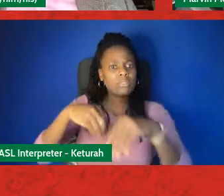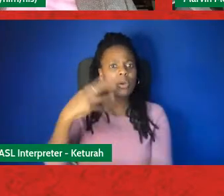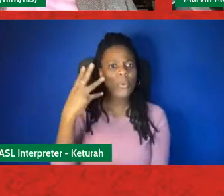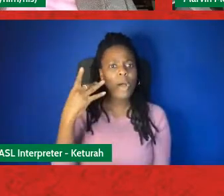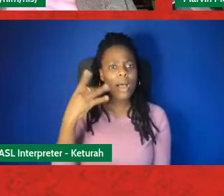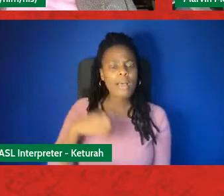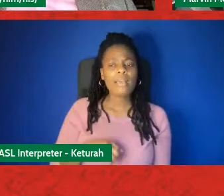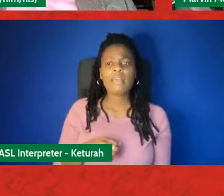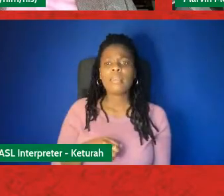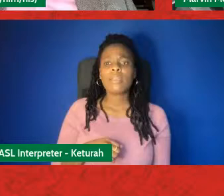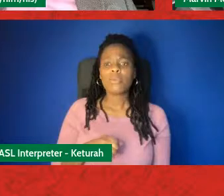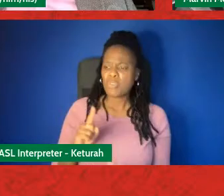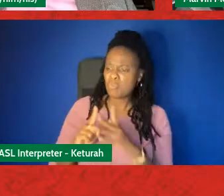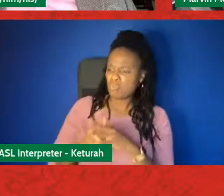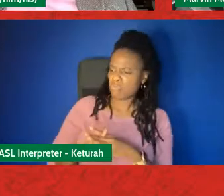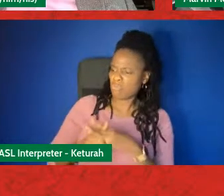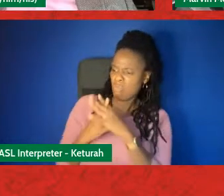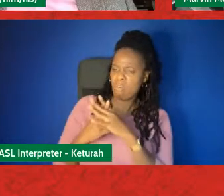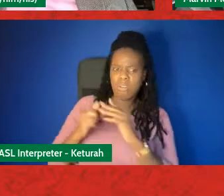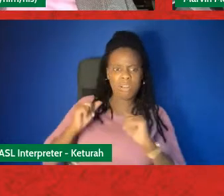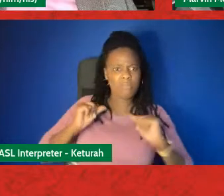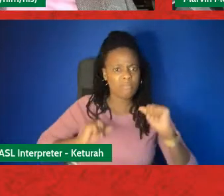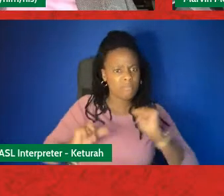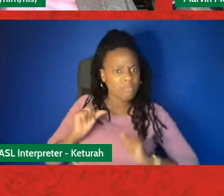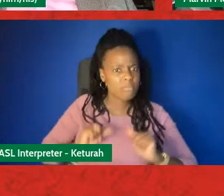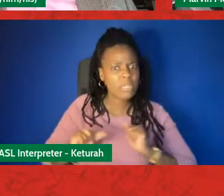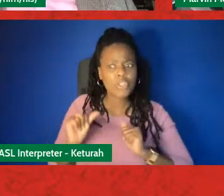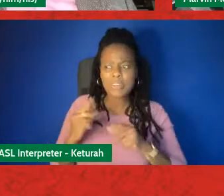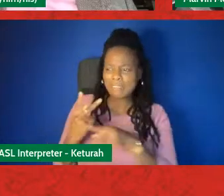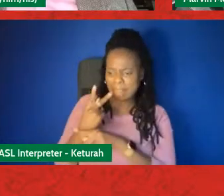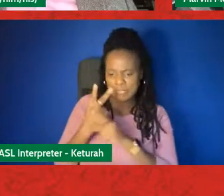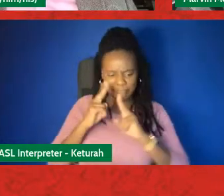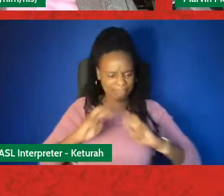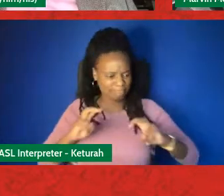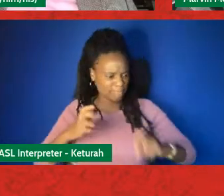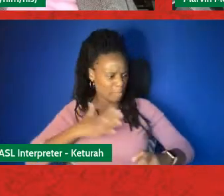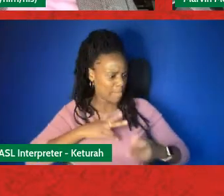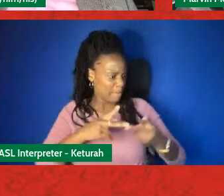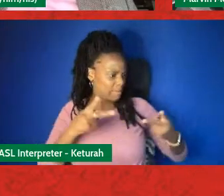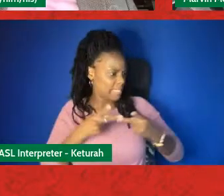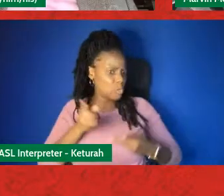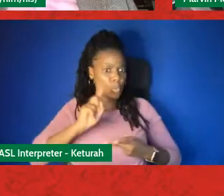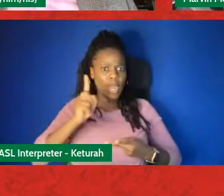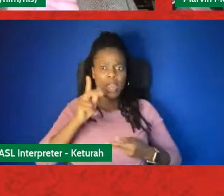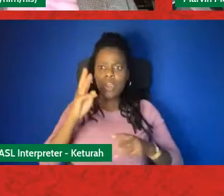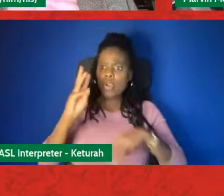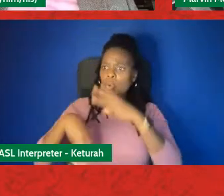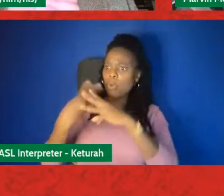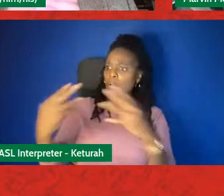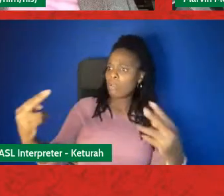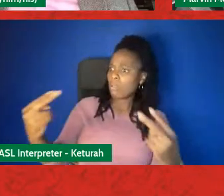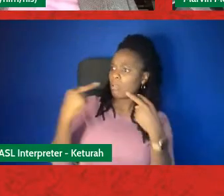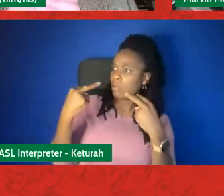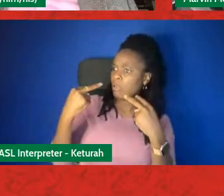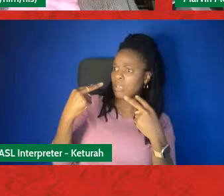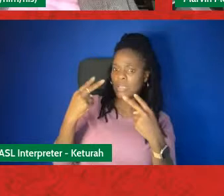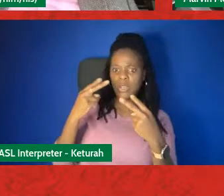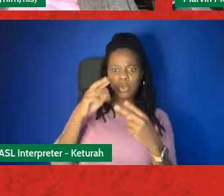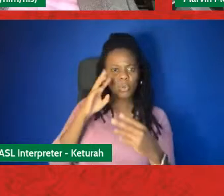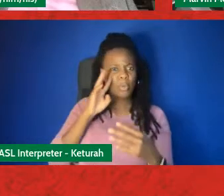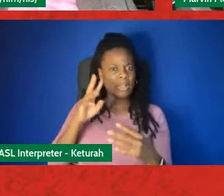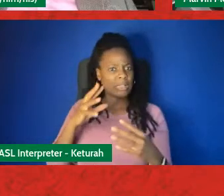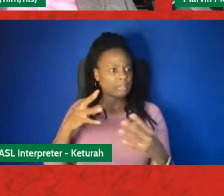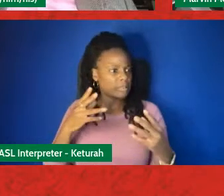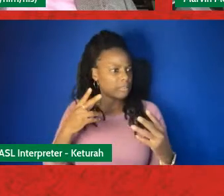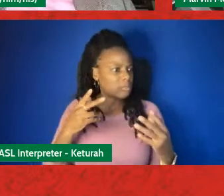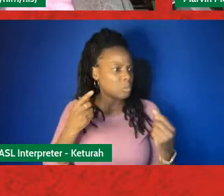when you're first starting off, you're trying to figure out where your place is and how the world is going to perceive kind of view. I was